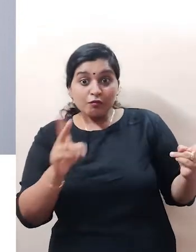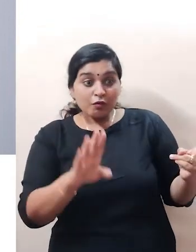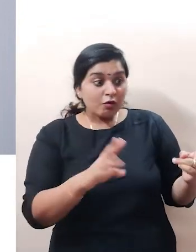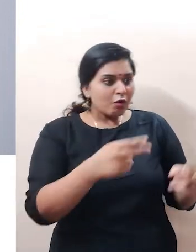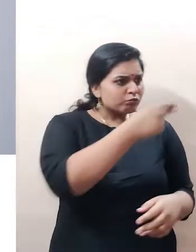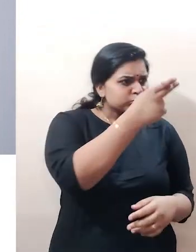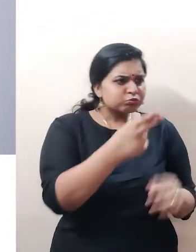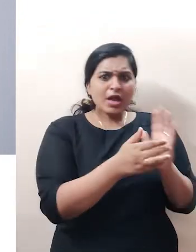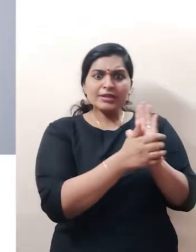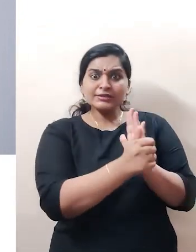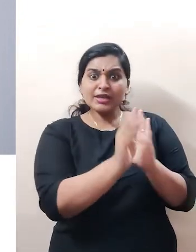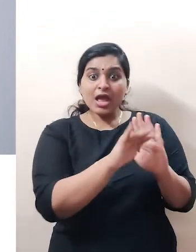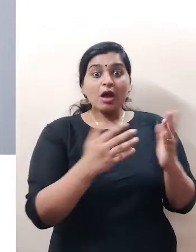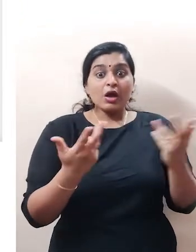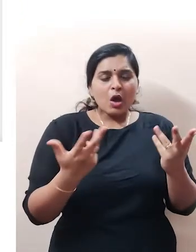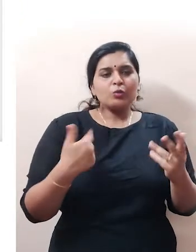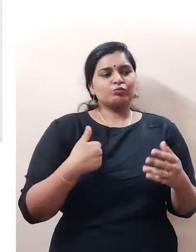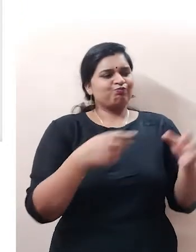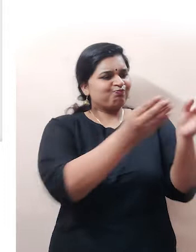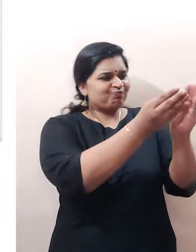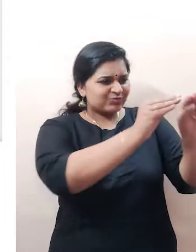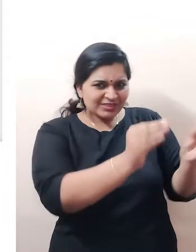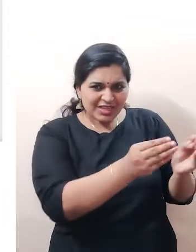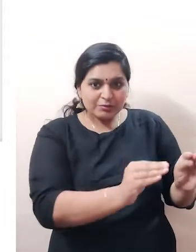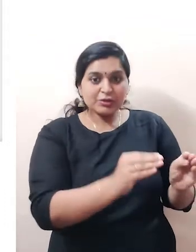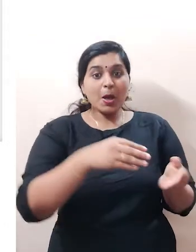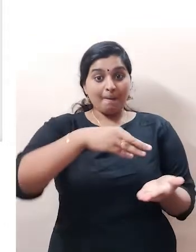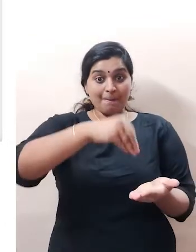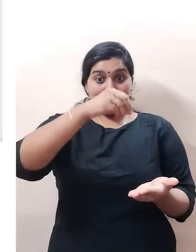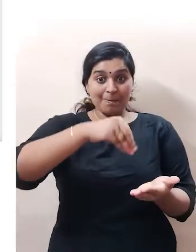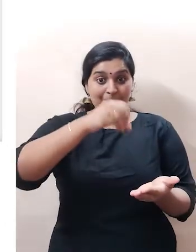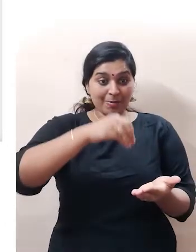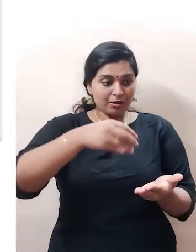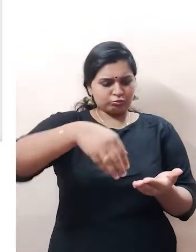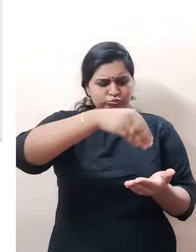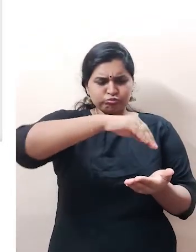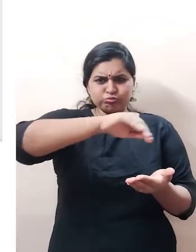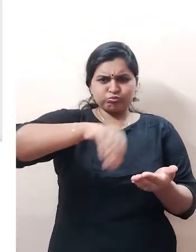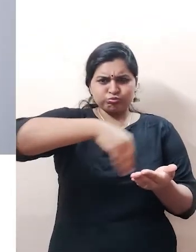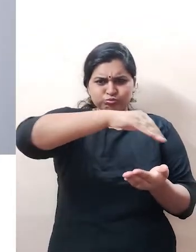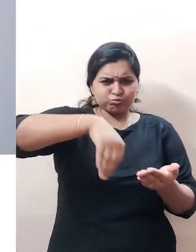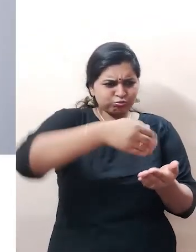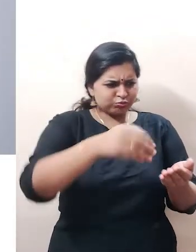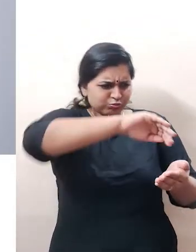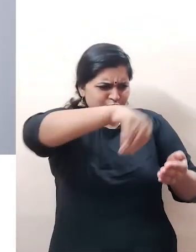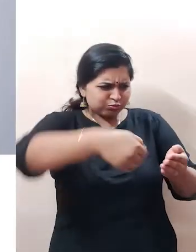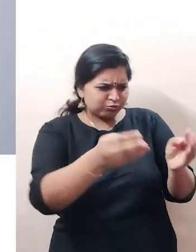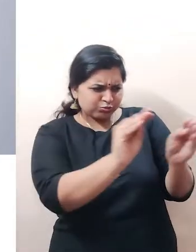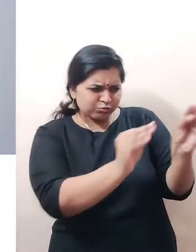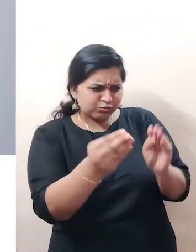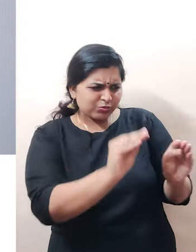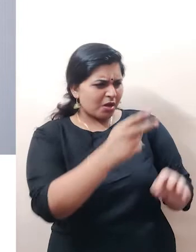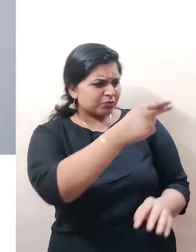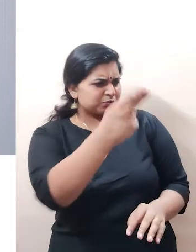mediums, including terracotta murals, oil paintings, pottery, and sculpture. Alongside his